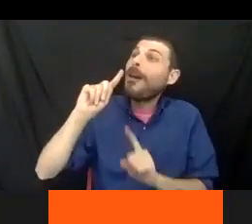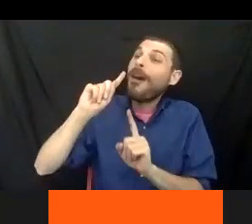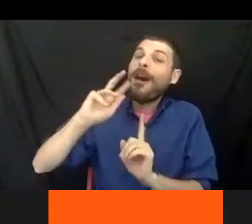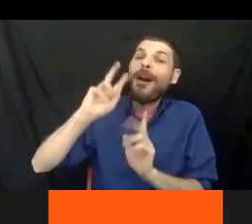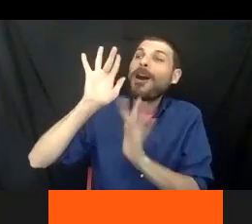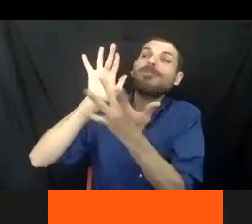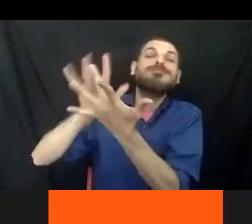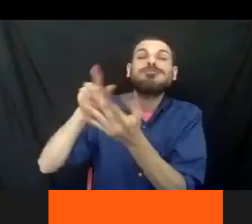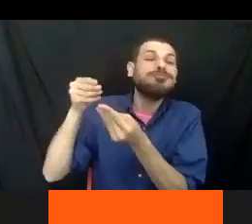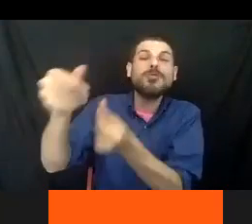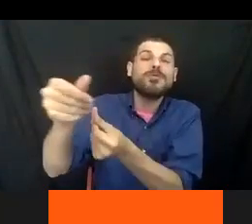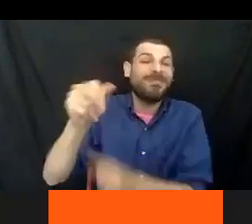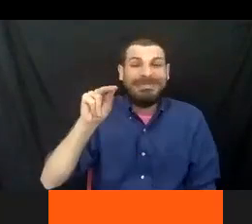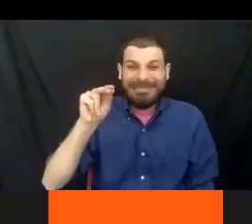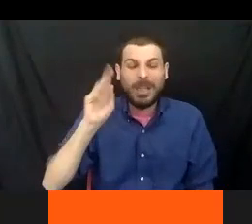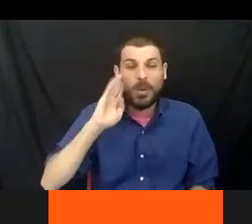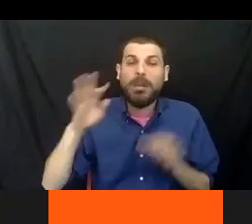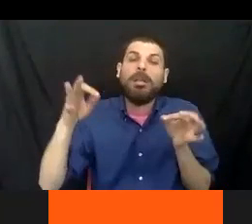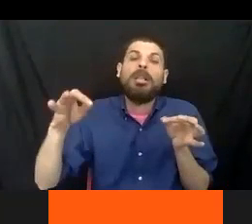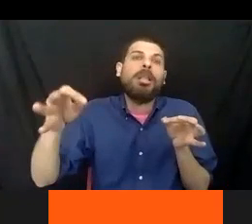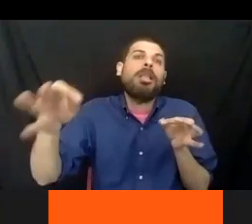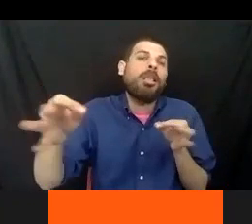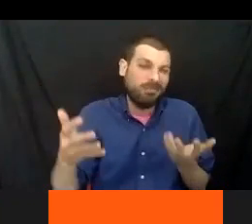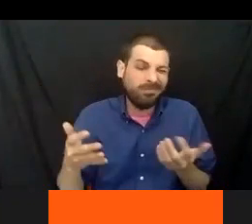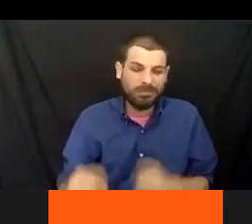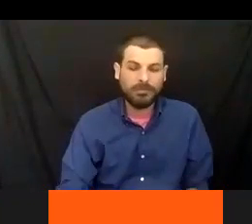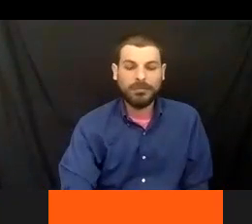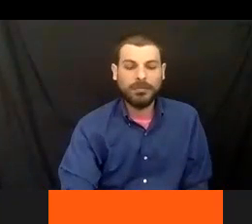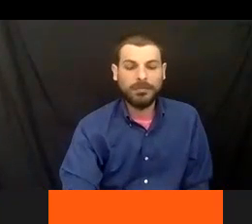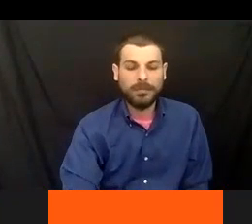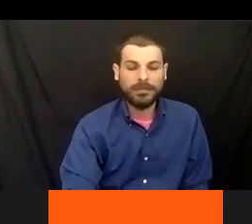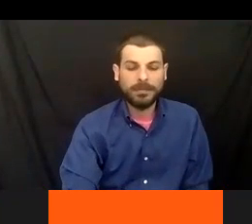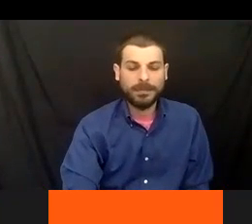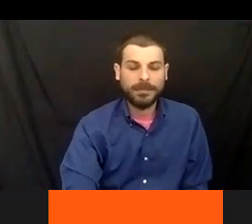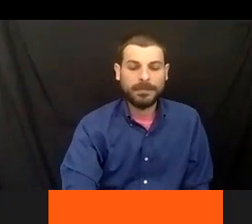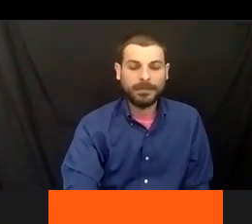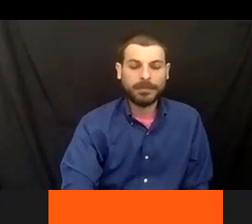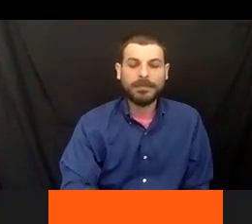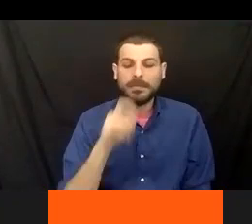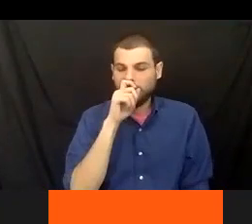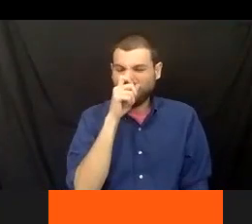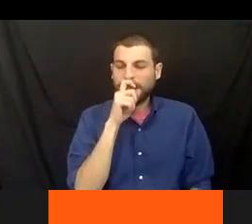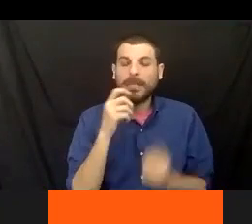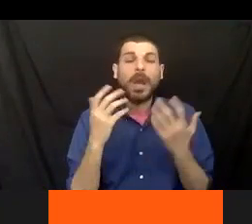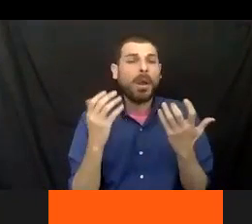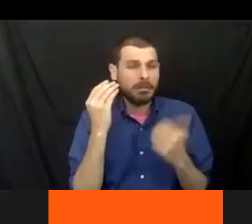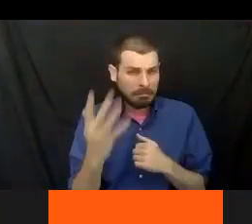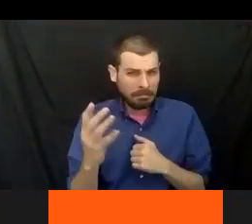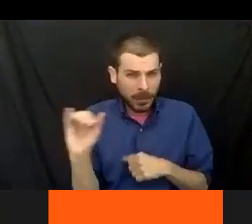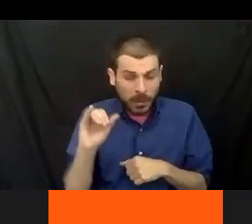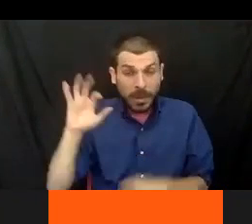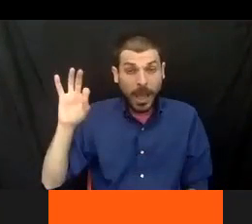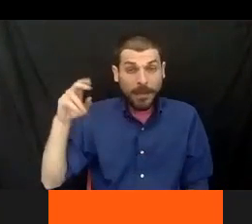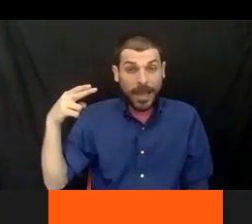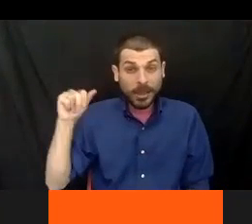to contact someone there. But I also want to note that FHA loans include the most